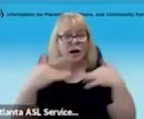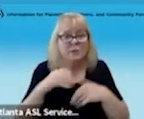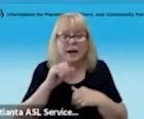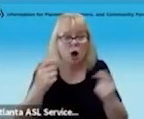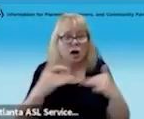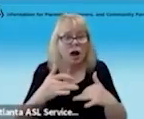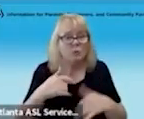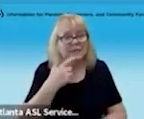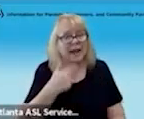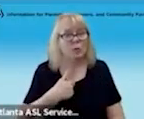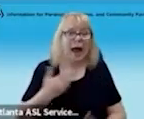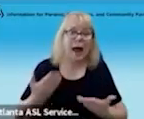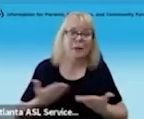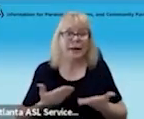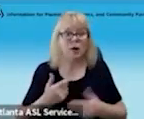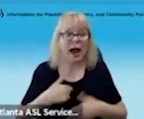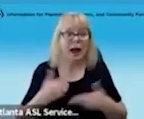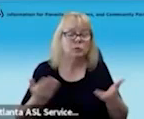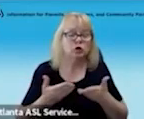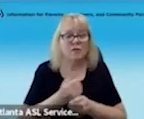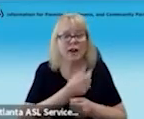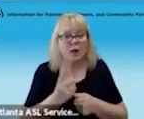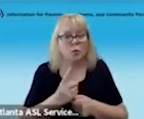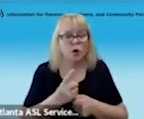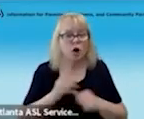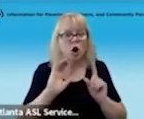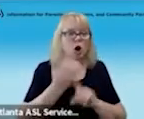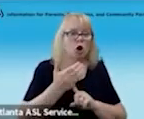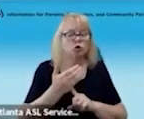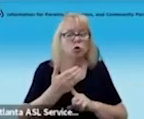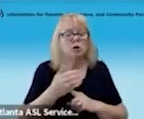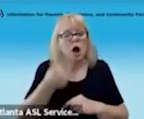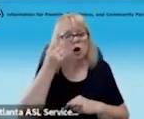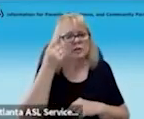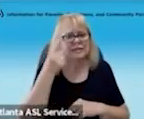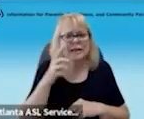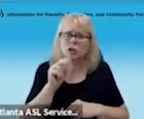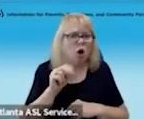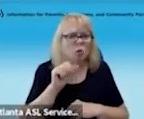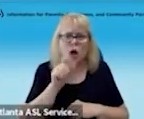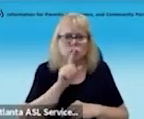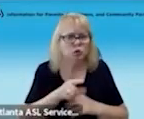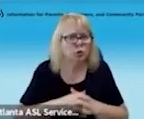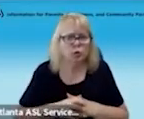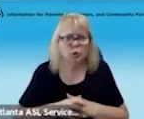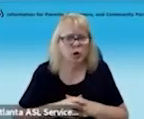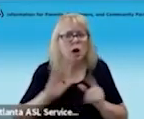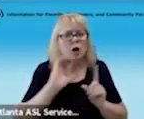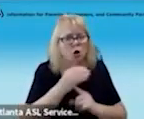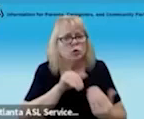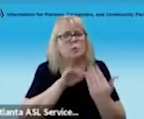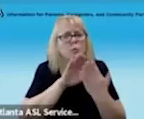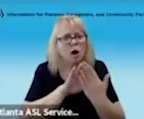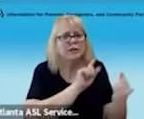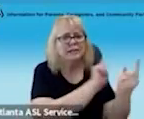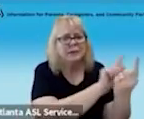we professionals want us, the people, to come to us, have a table and wait for them to come to us? And if they don't come to us, then we're like,